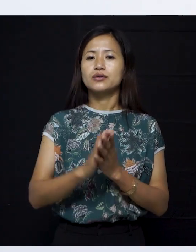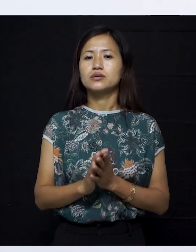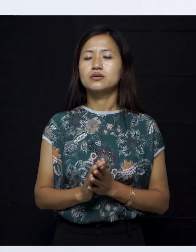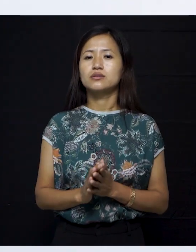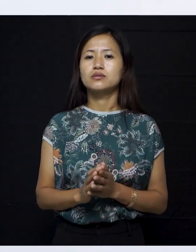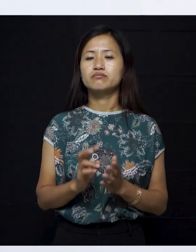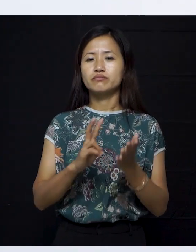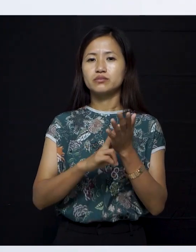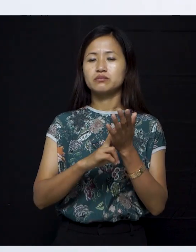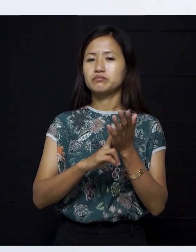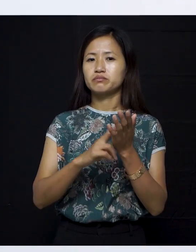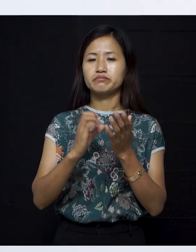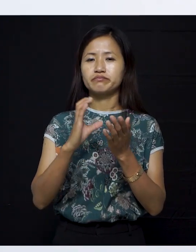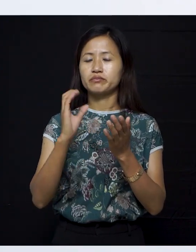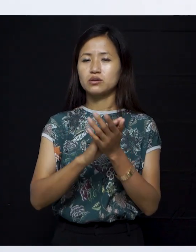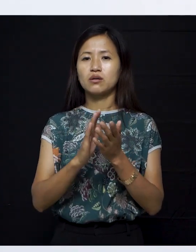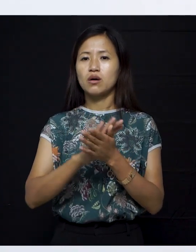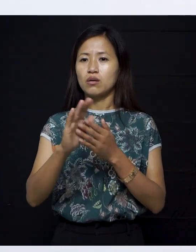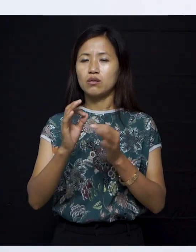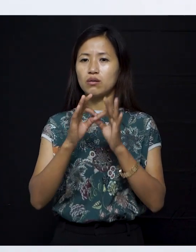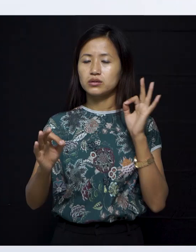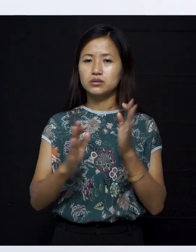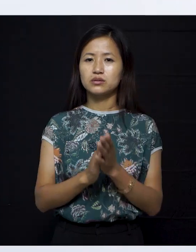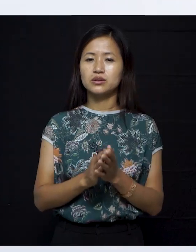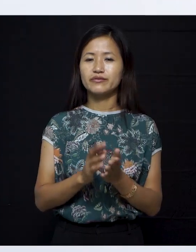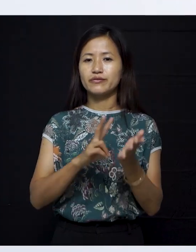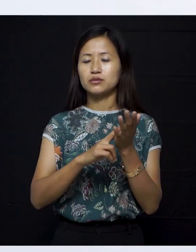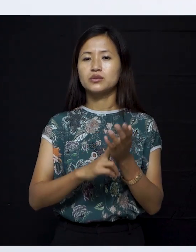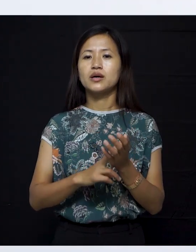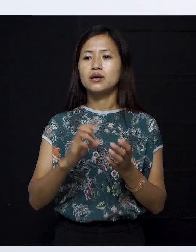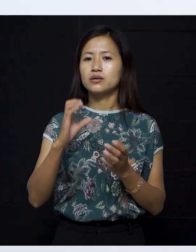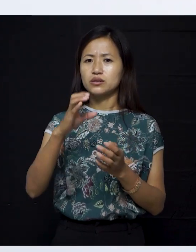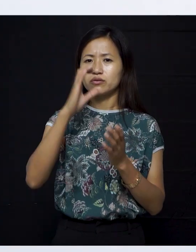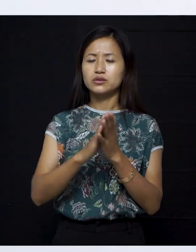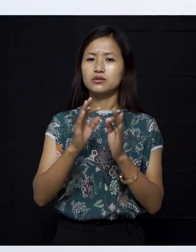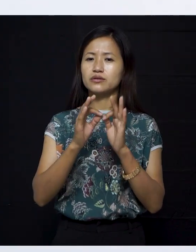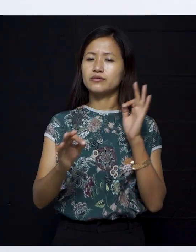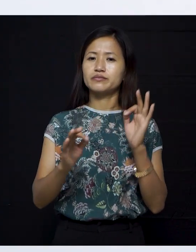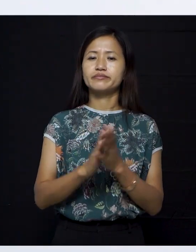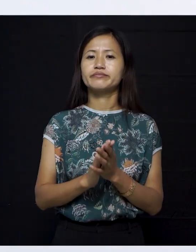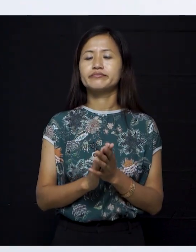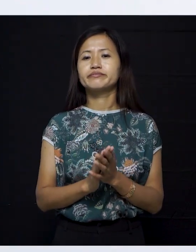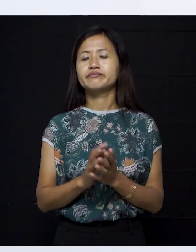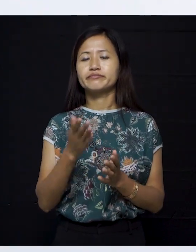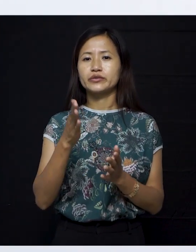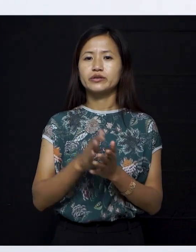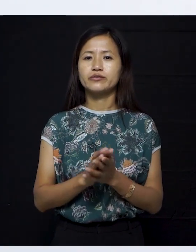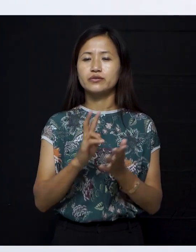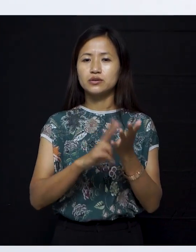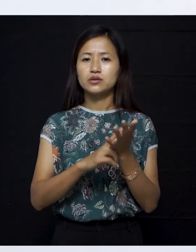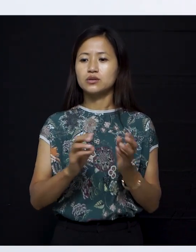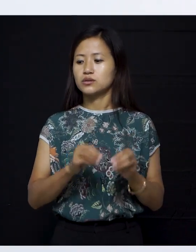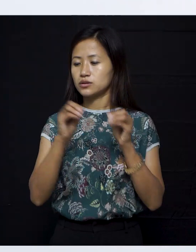hot is not a verb, coffee is not a verb. That's why it is a phrase. And clauses are stronger than that, okay? Though it depends